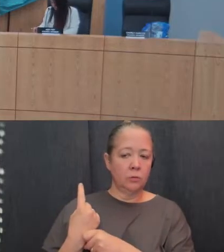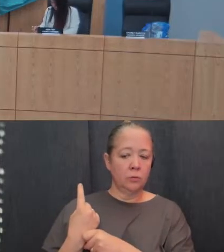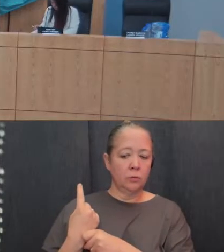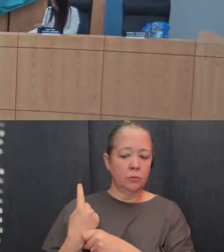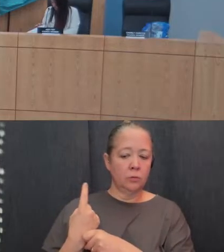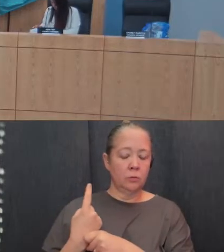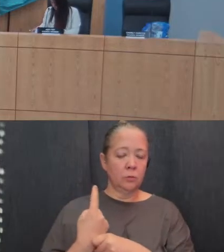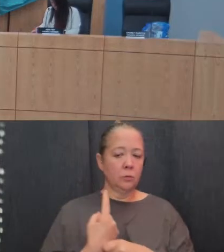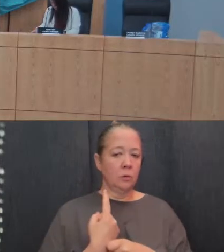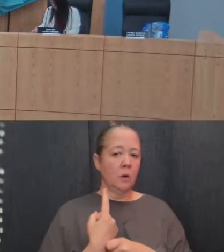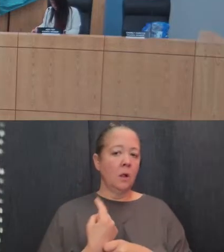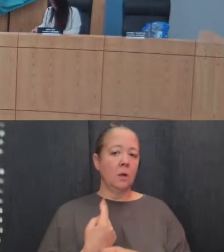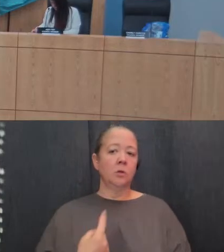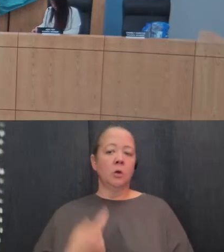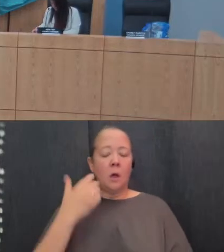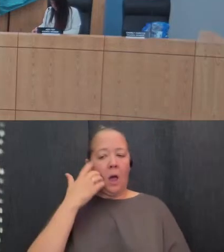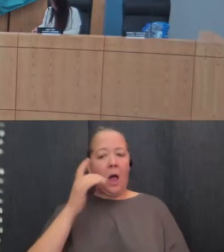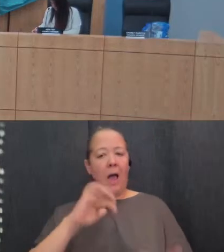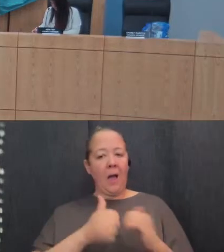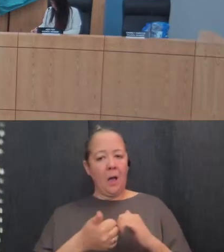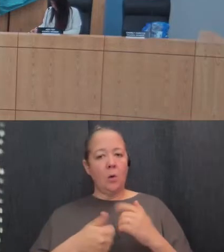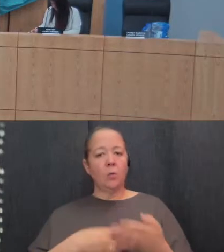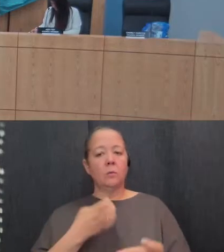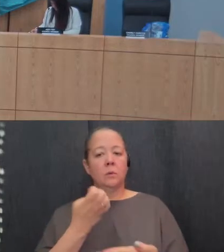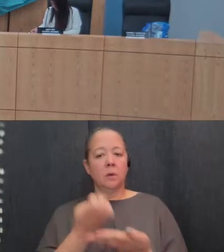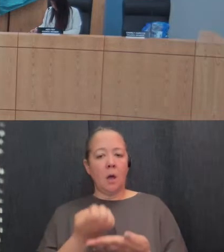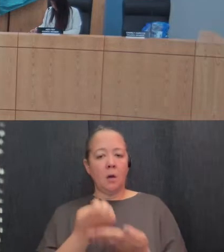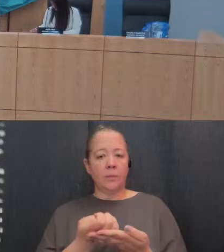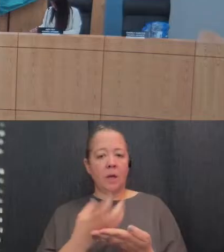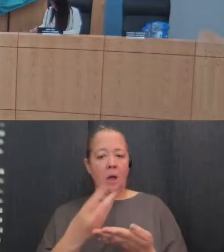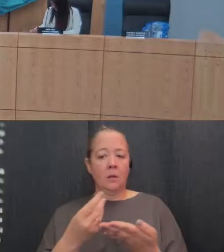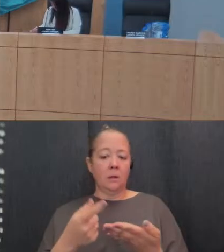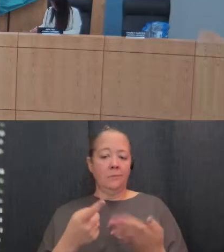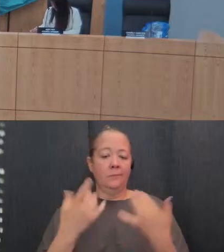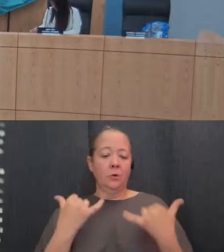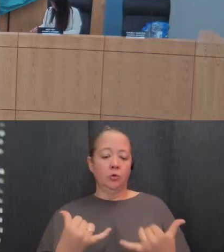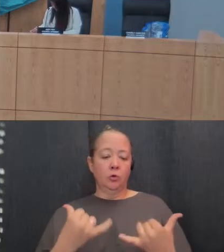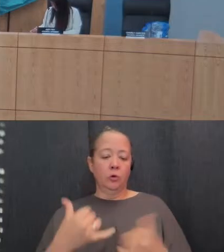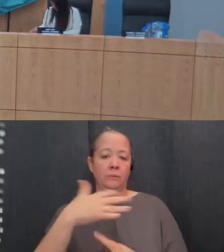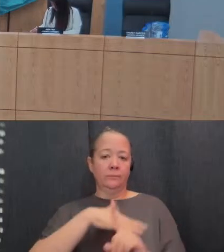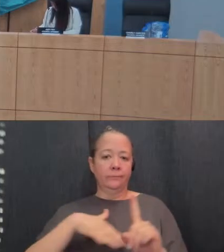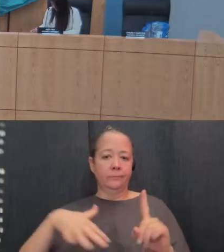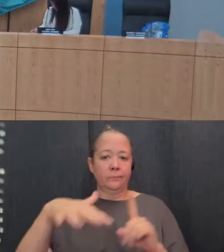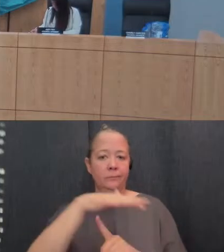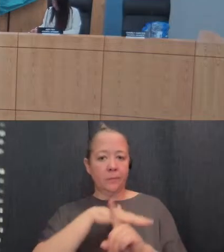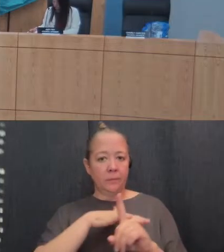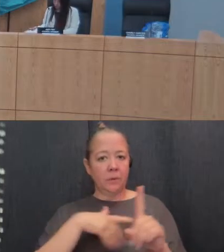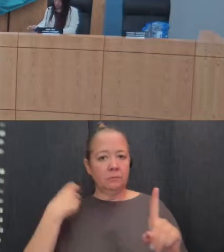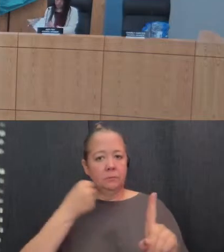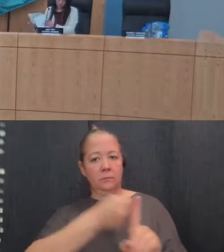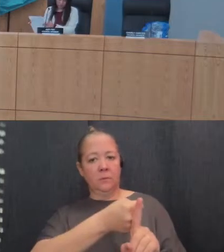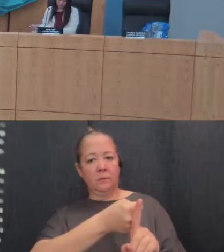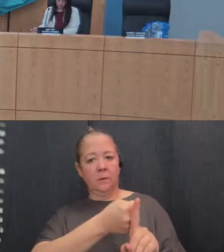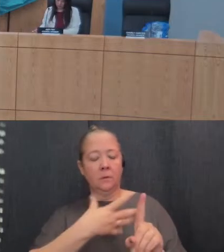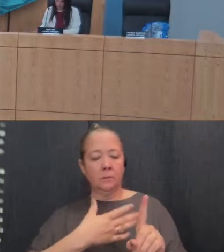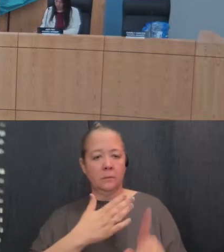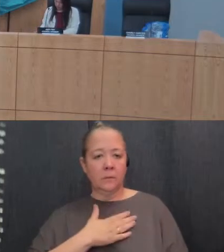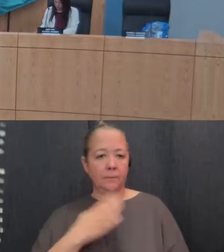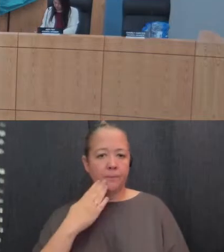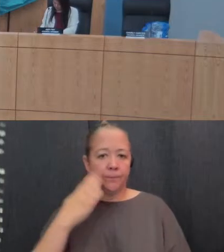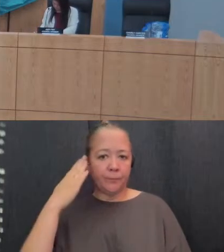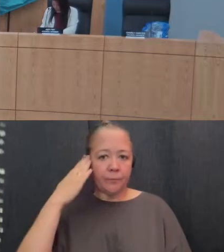and the current climate has affected my home. Since it was posted during I'll reiterate to you all